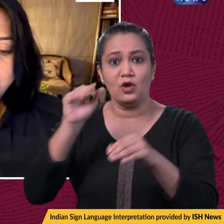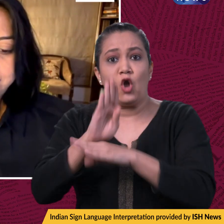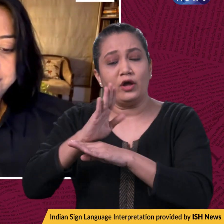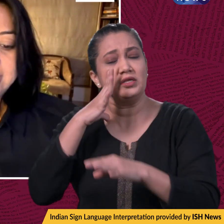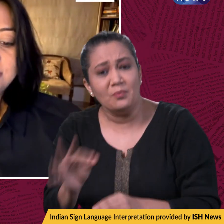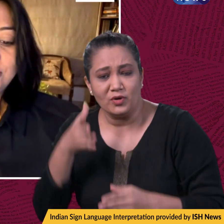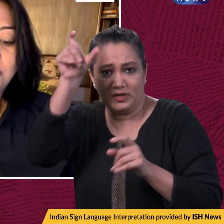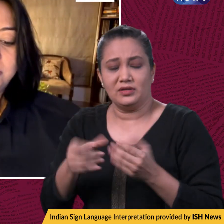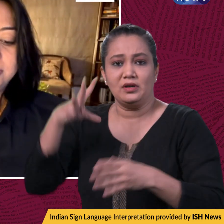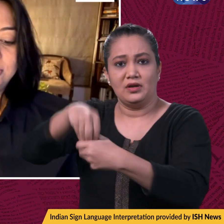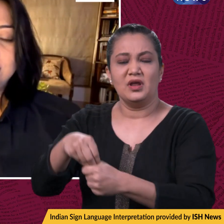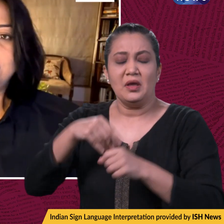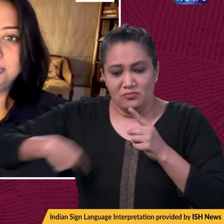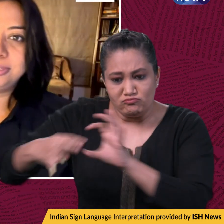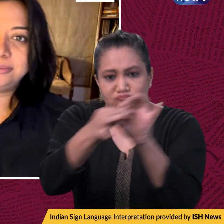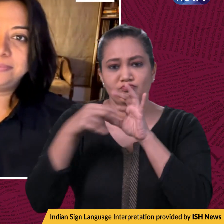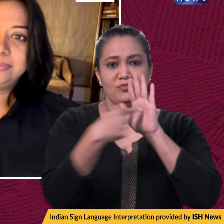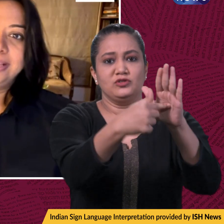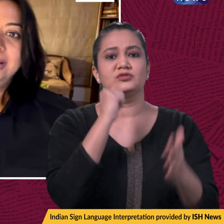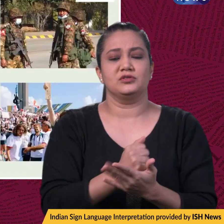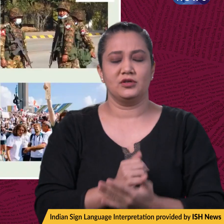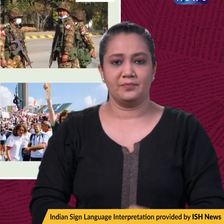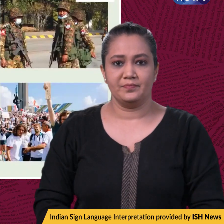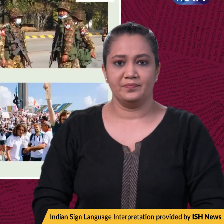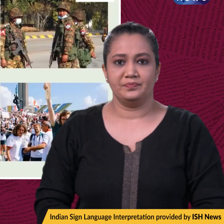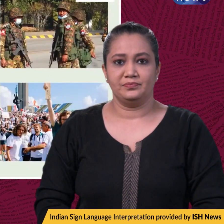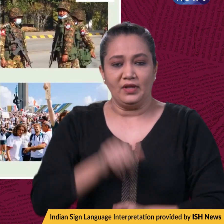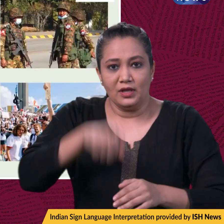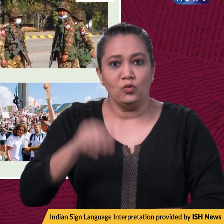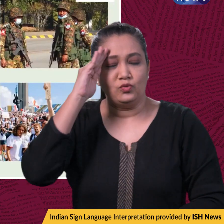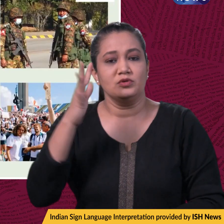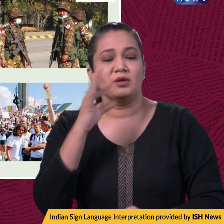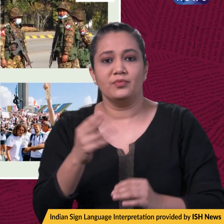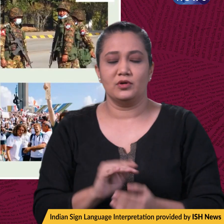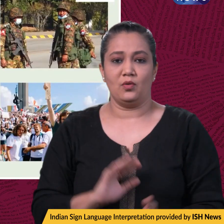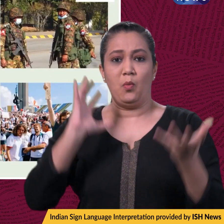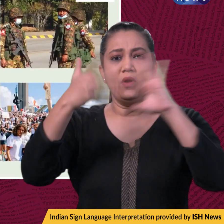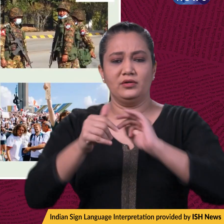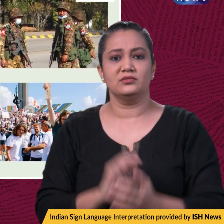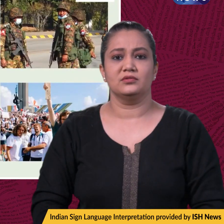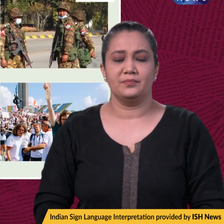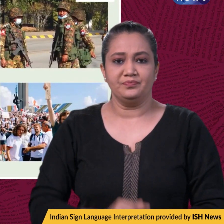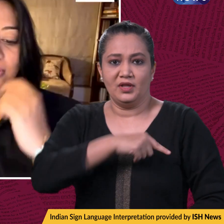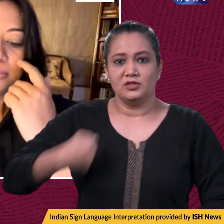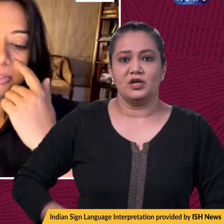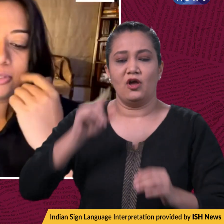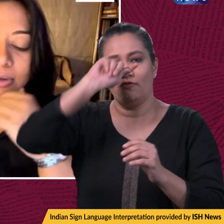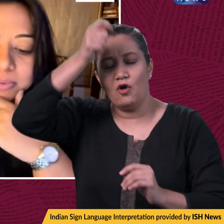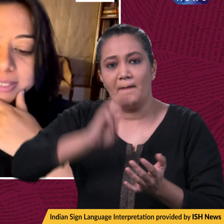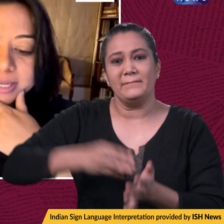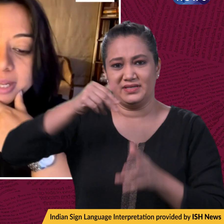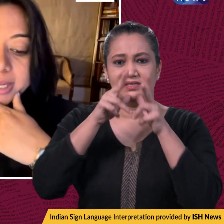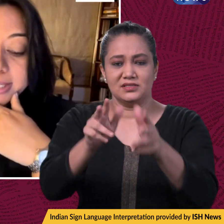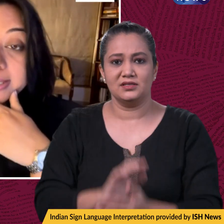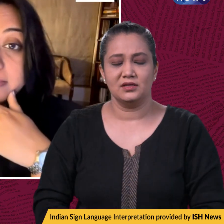a soul. Time to show opposition unity. Taking you through news coming in from across the world right now, China's foreign ministry